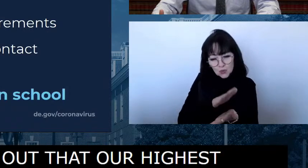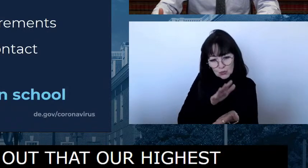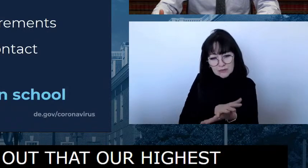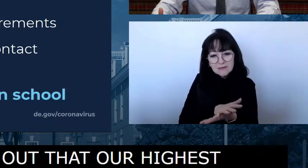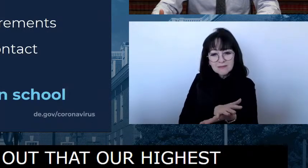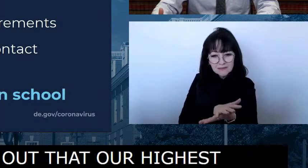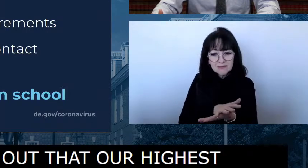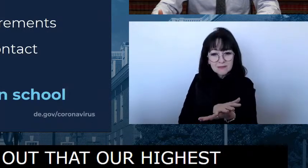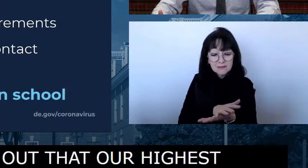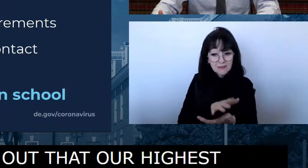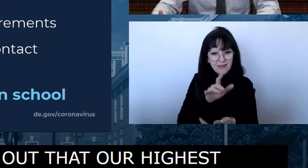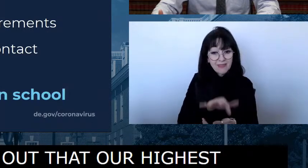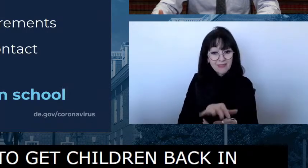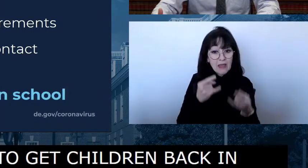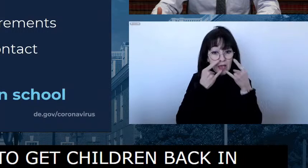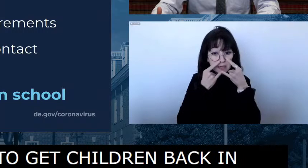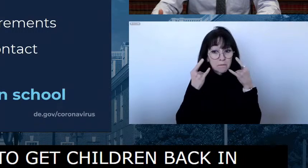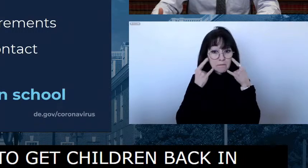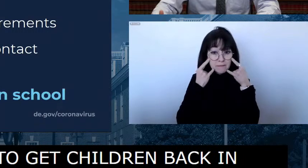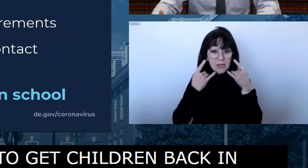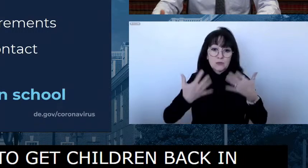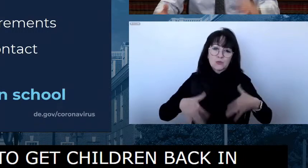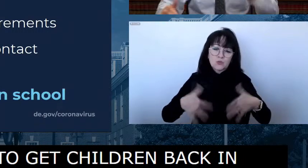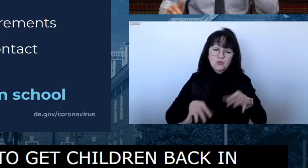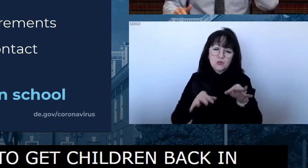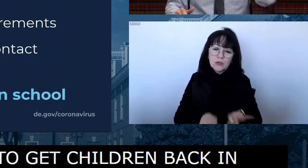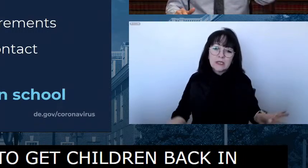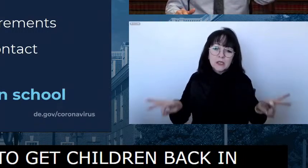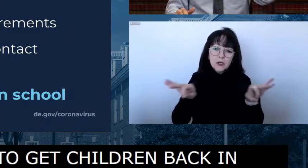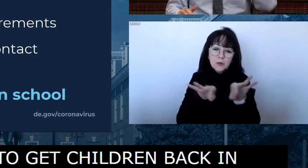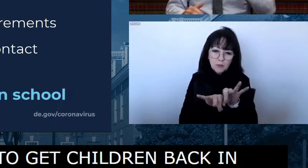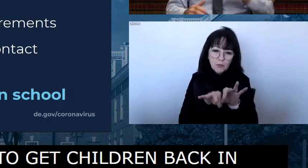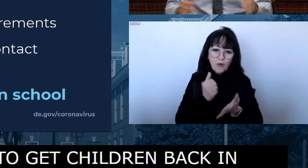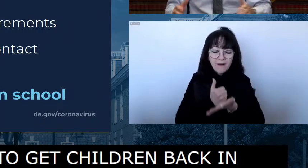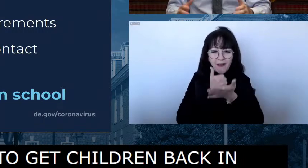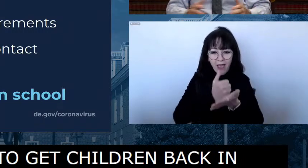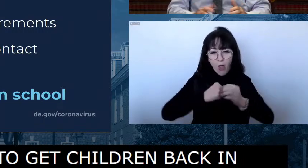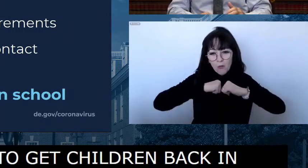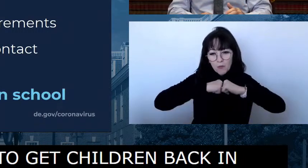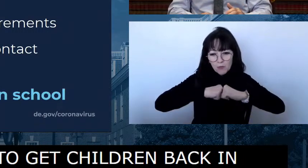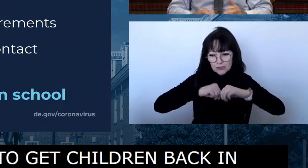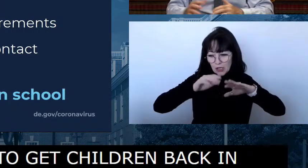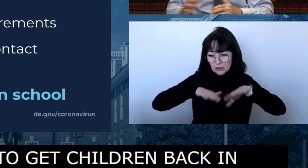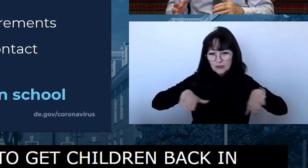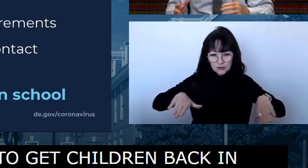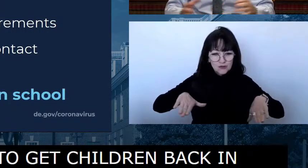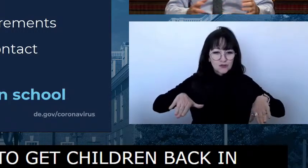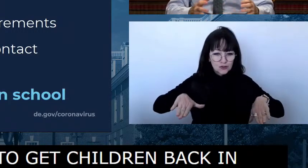has been an important part of that. We also know that wearing masks